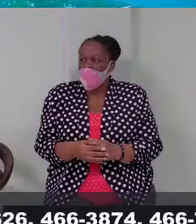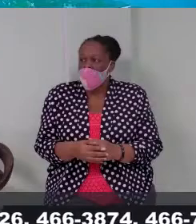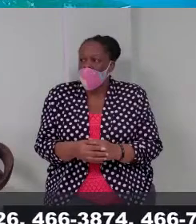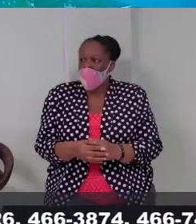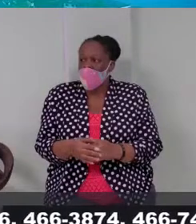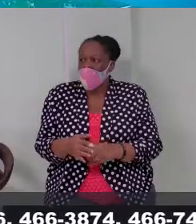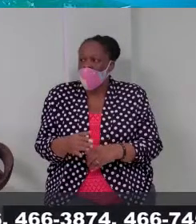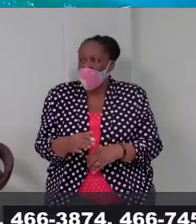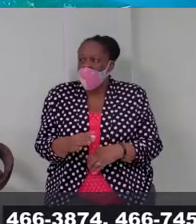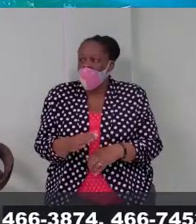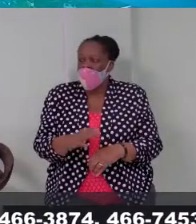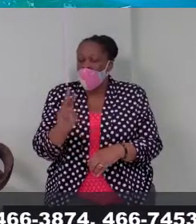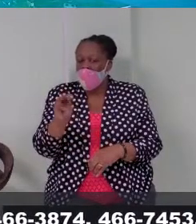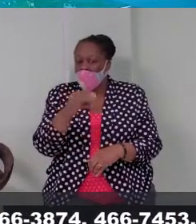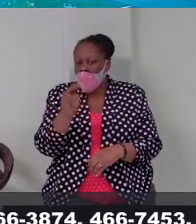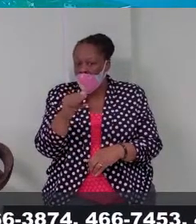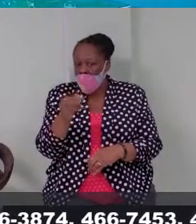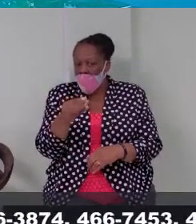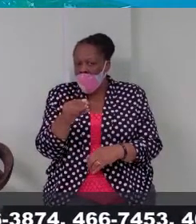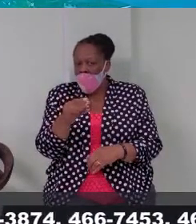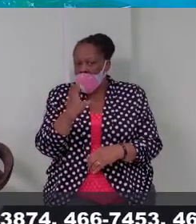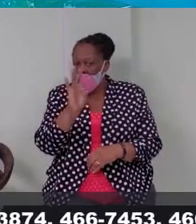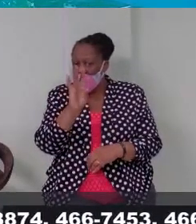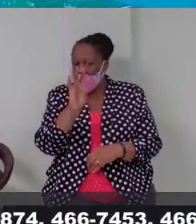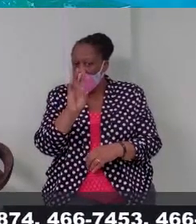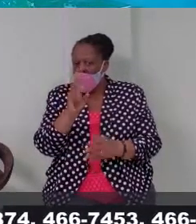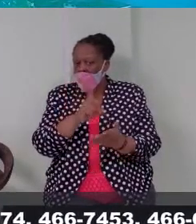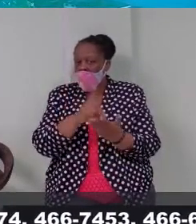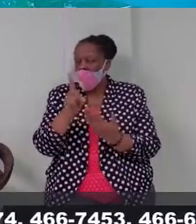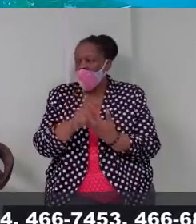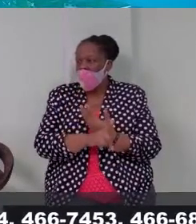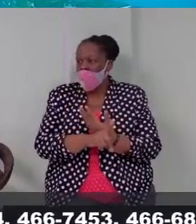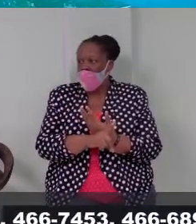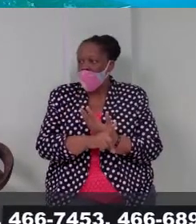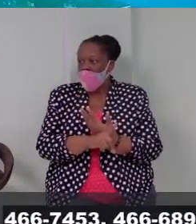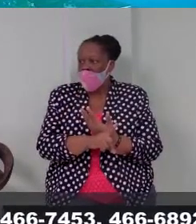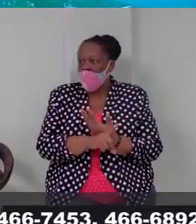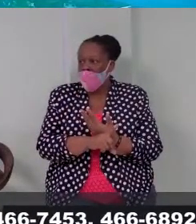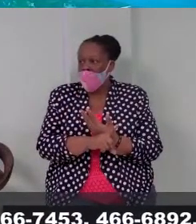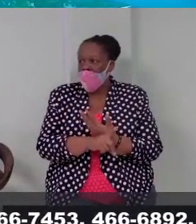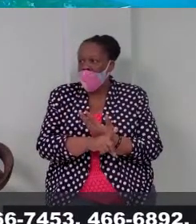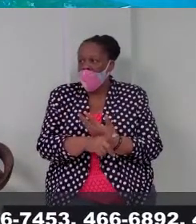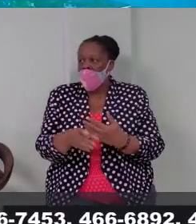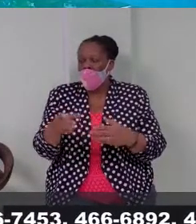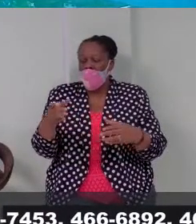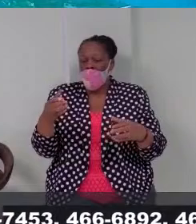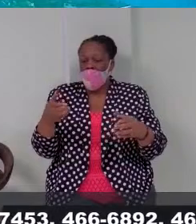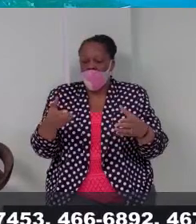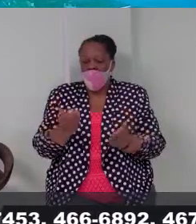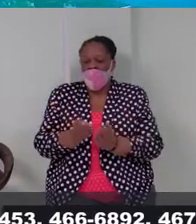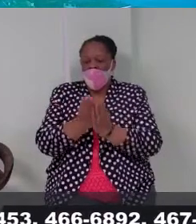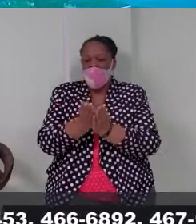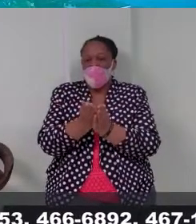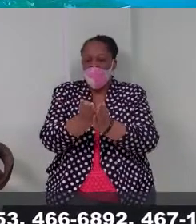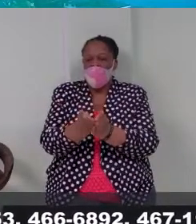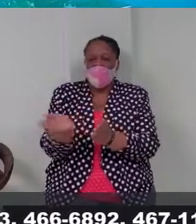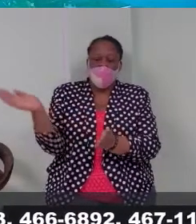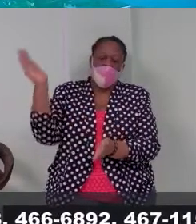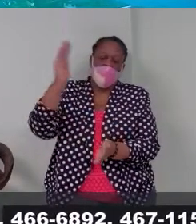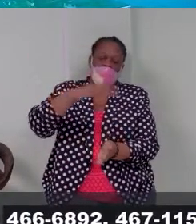On Monday, the 7th of December, a cargo vessel was docked at the Deepwater